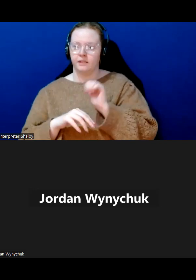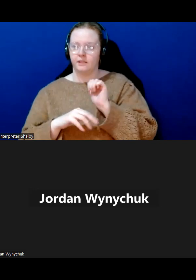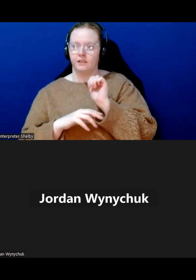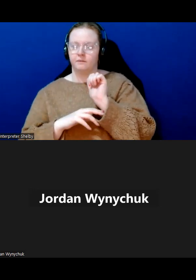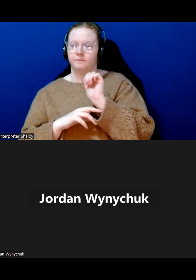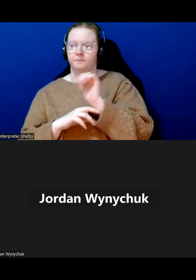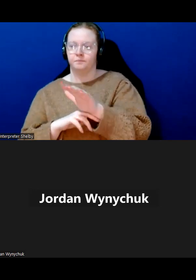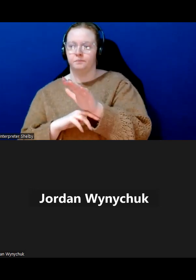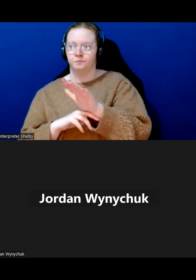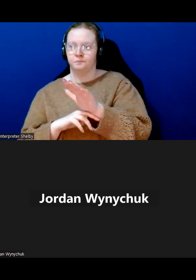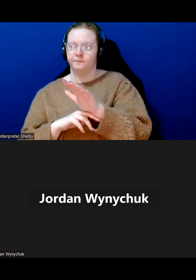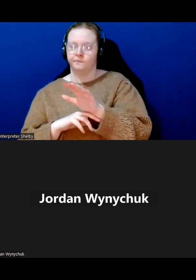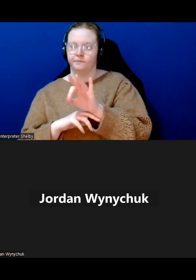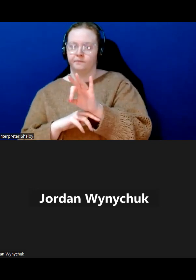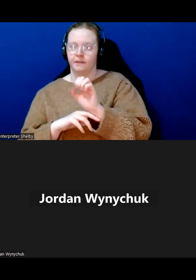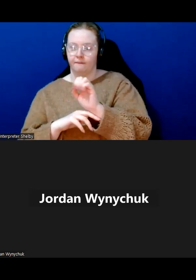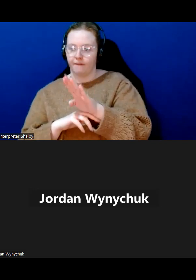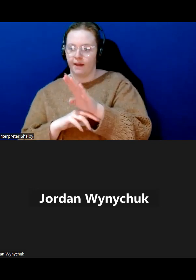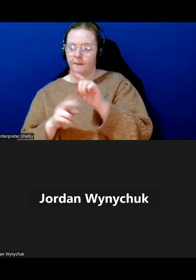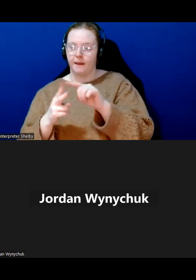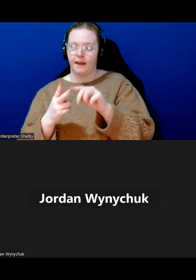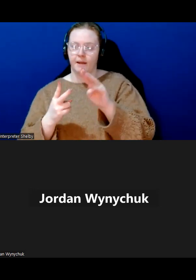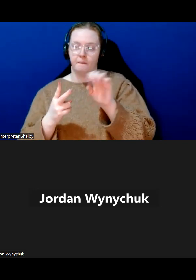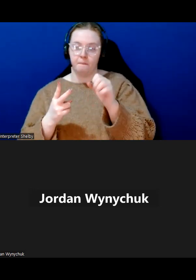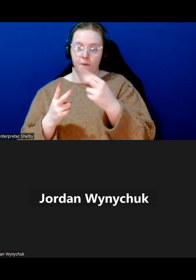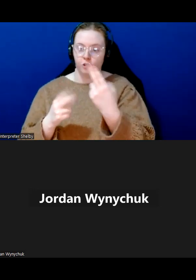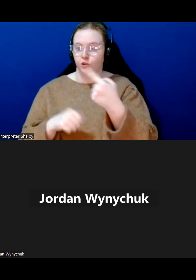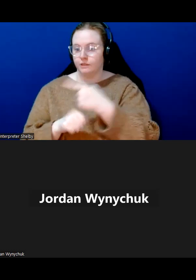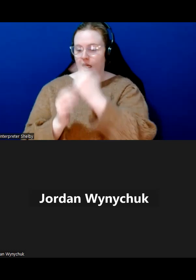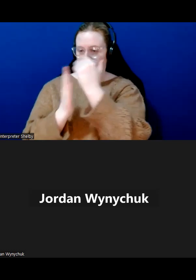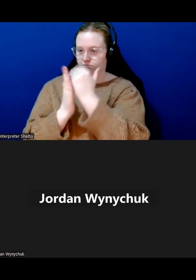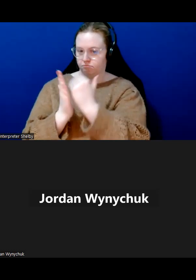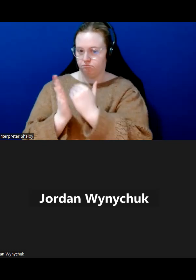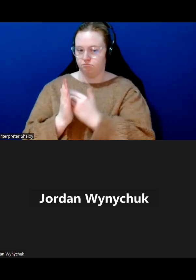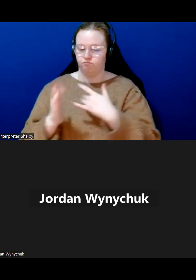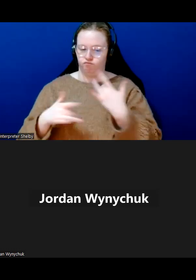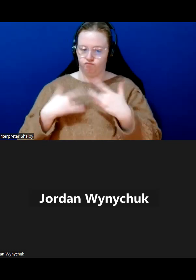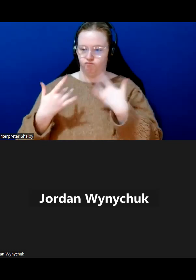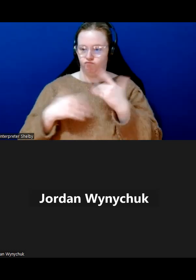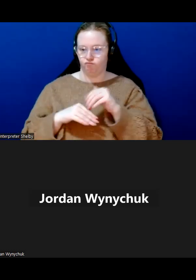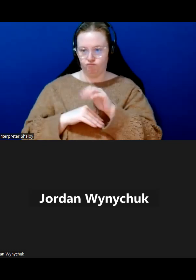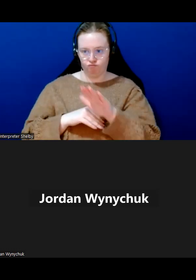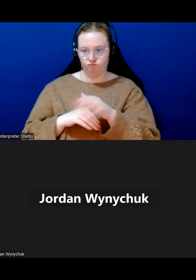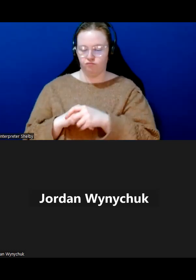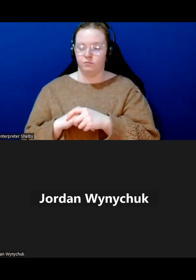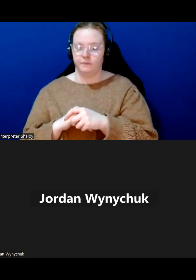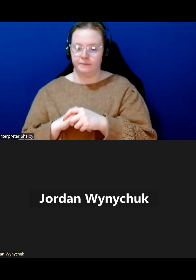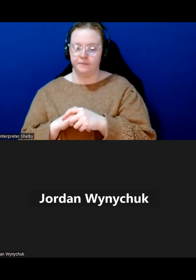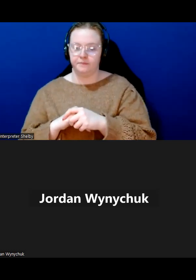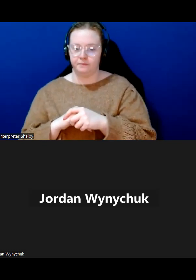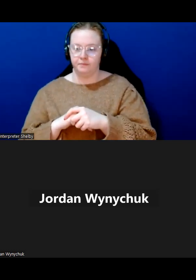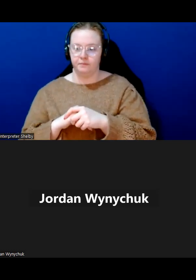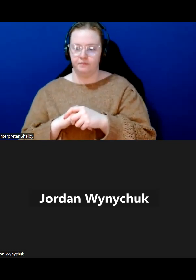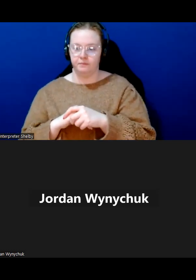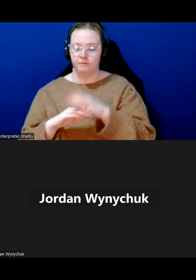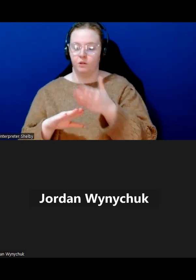our February and March lineup. So very exciting things coming again. So